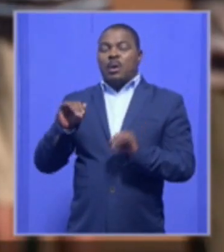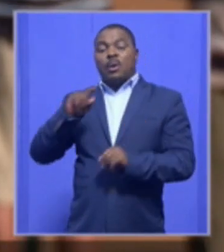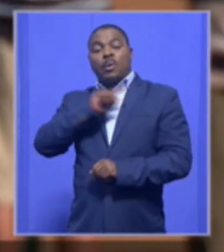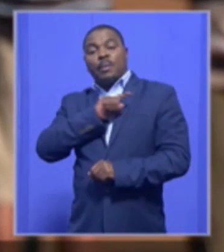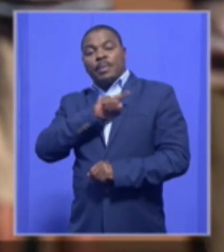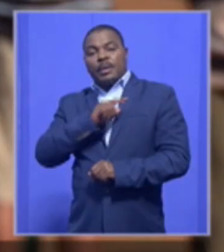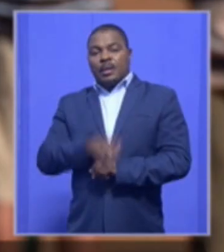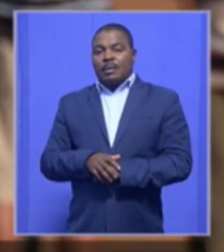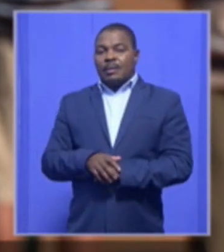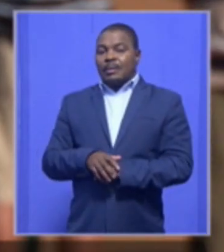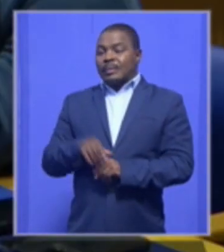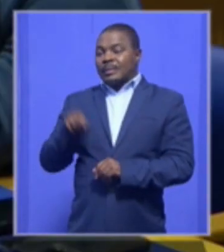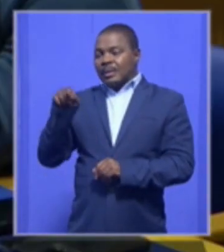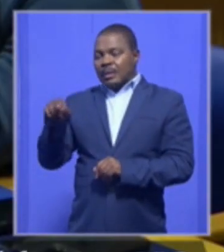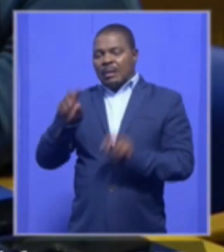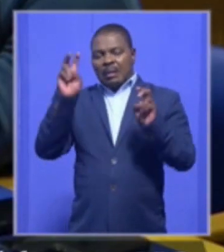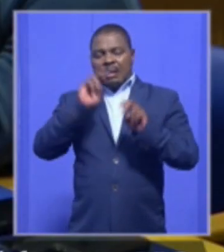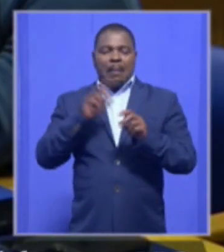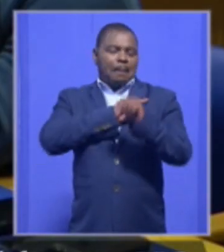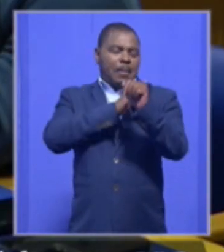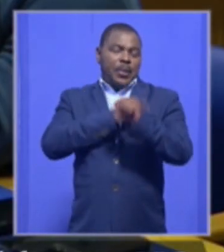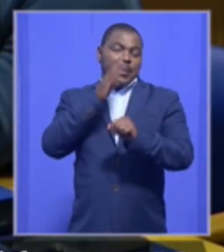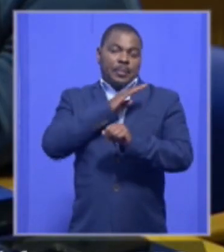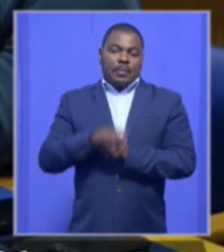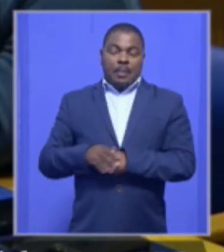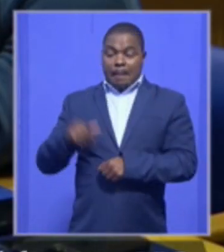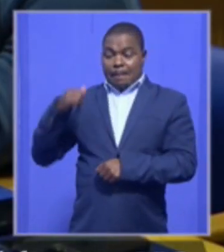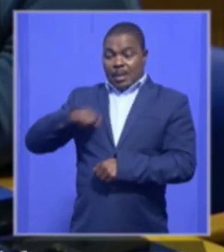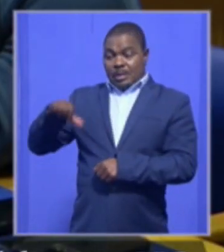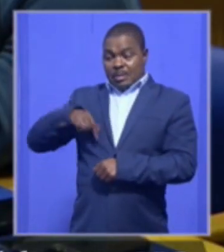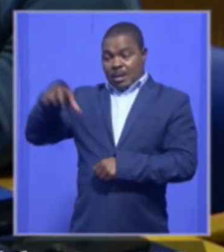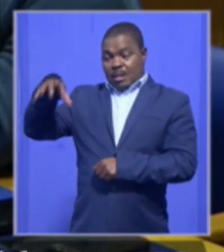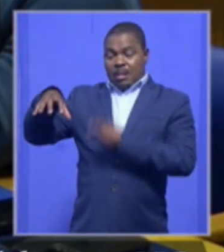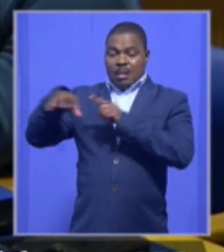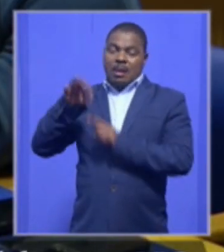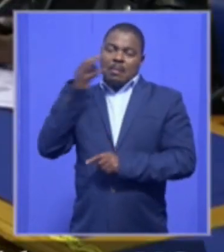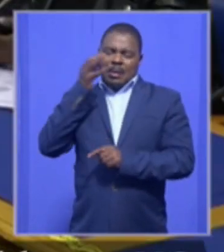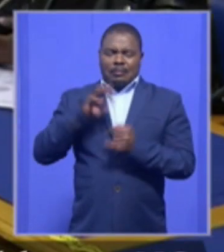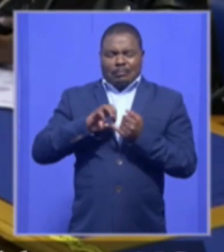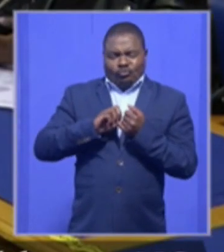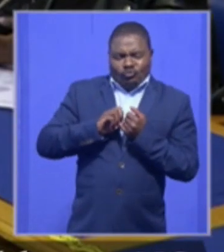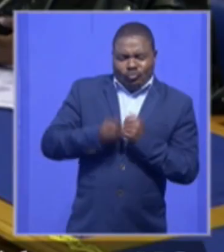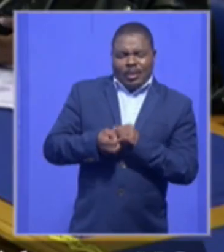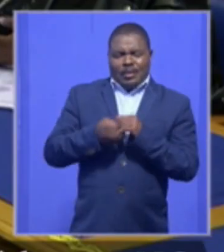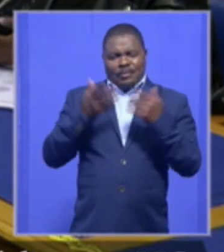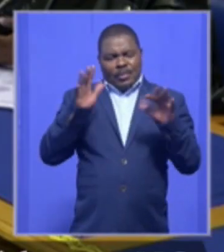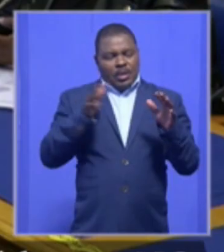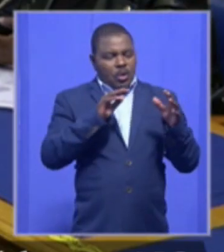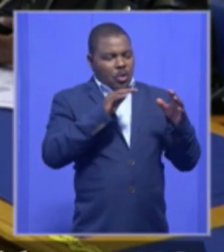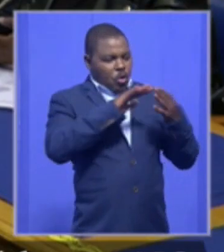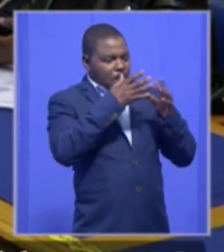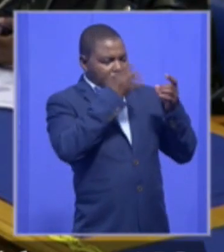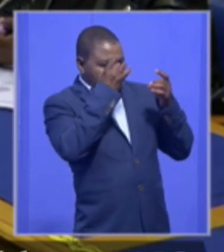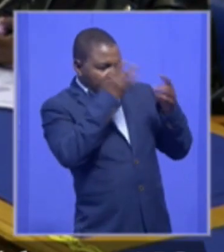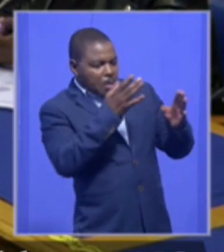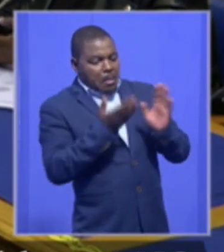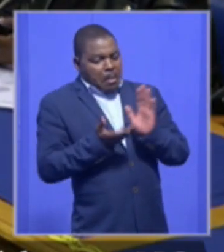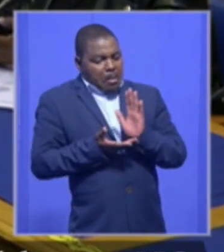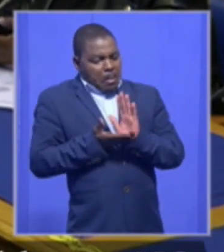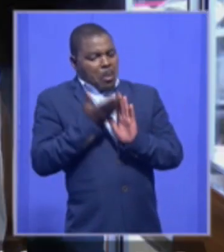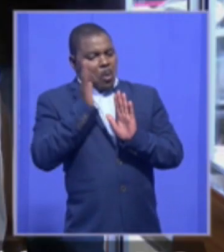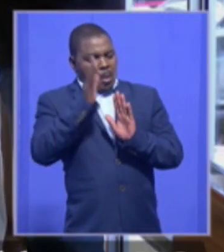o tlase fela. Mmasepala wa Salt Blaki o re o ile wa etsa ka hohle hohle ho tsebisa baahi ka leano la ho nyolla